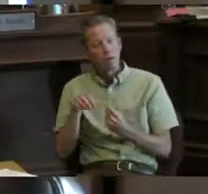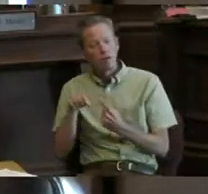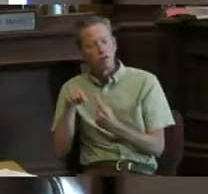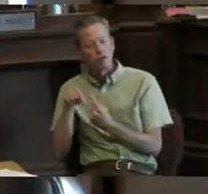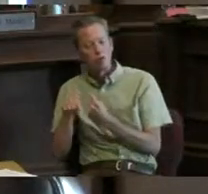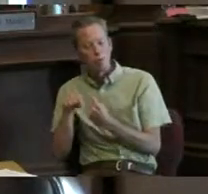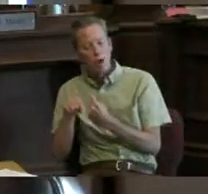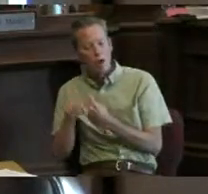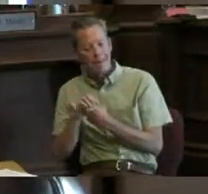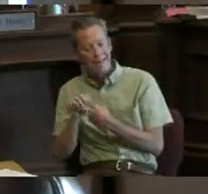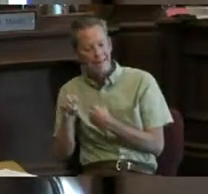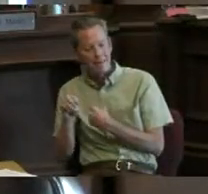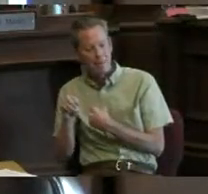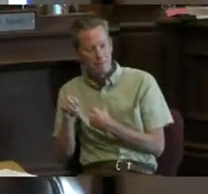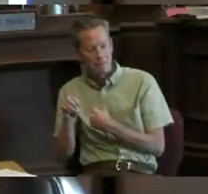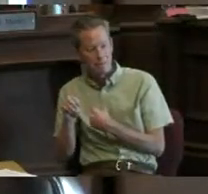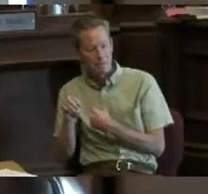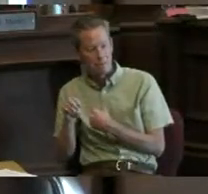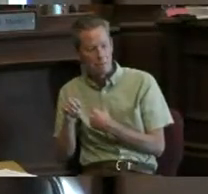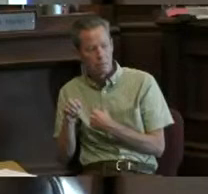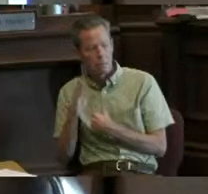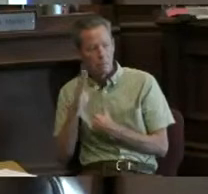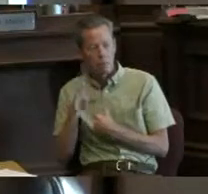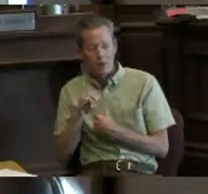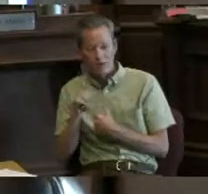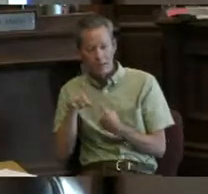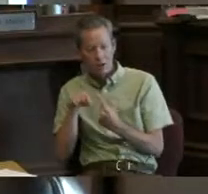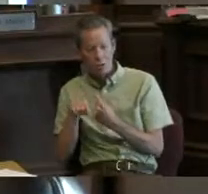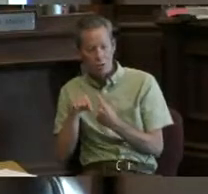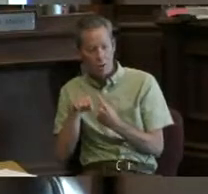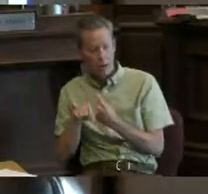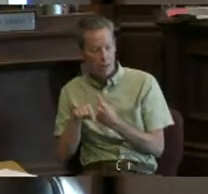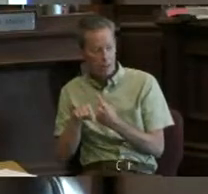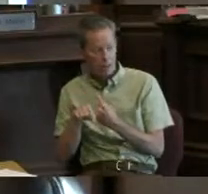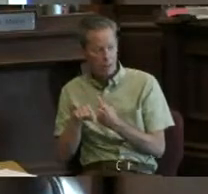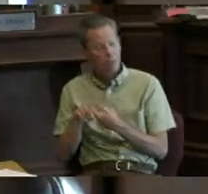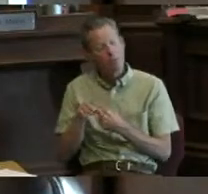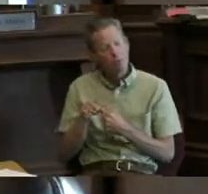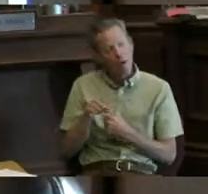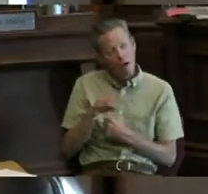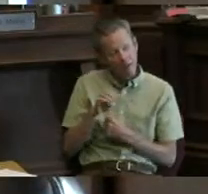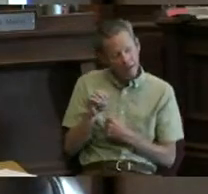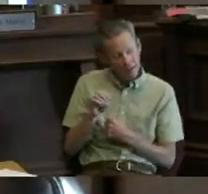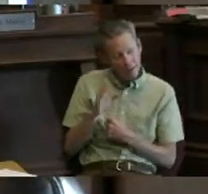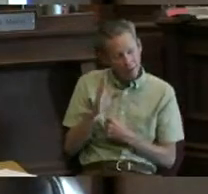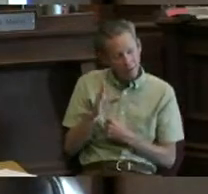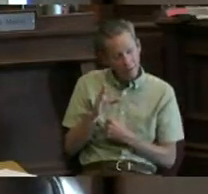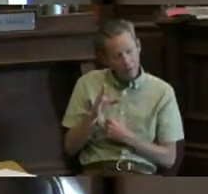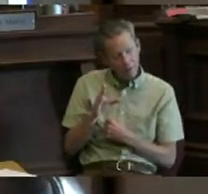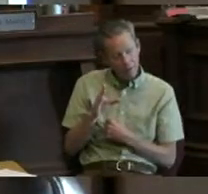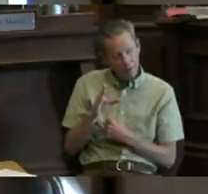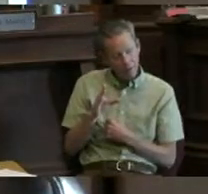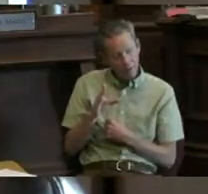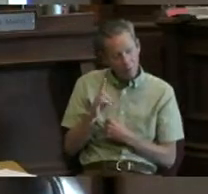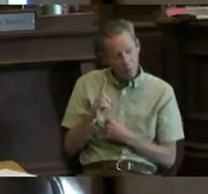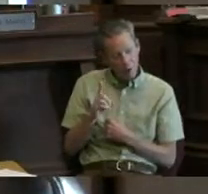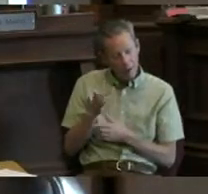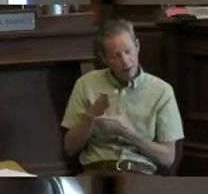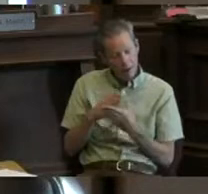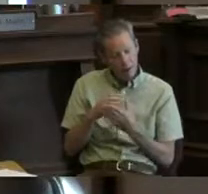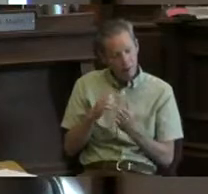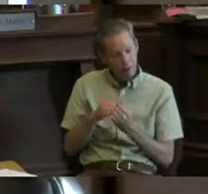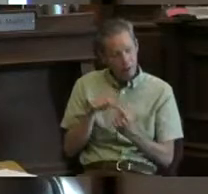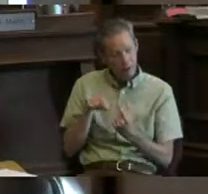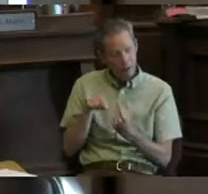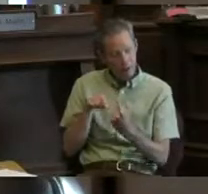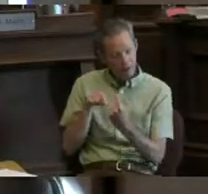side? Yeah, so it'll be on the east side. On the east side there will be one two-way one cycle section with an arrow